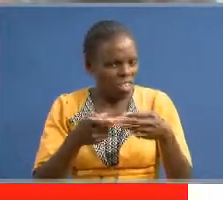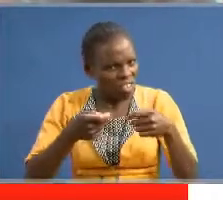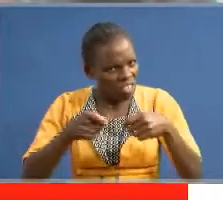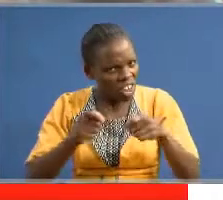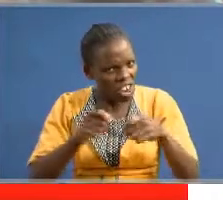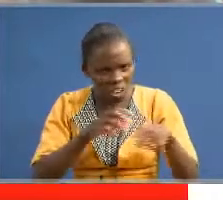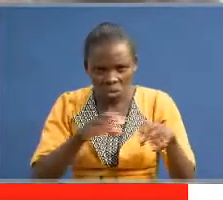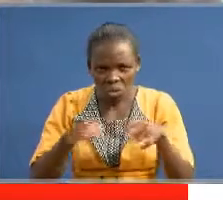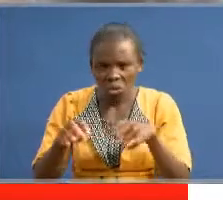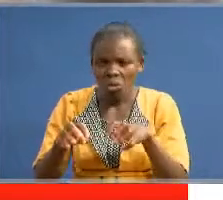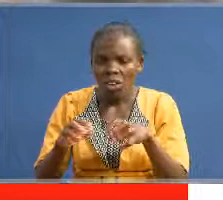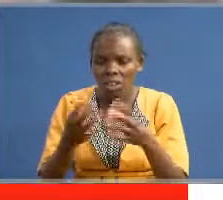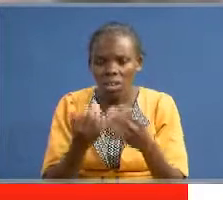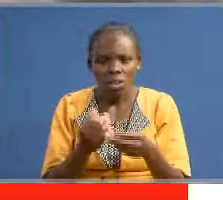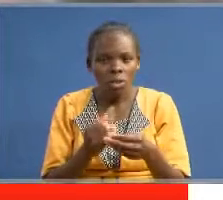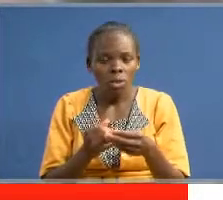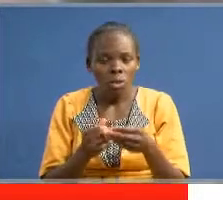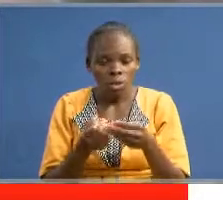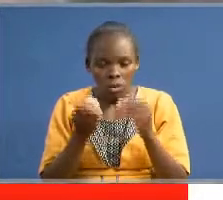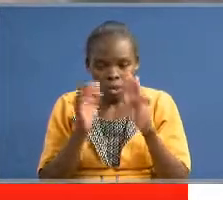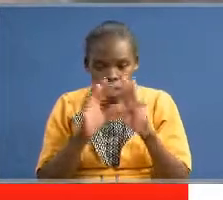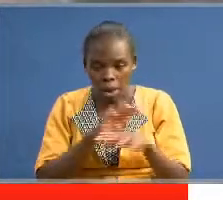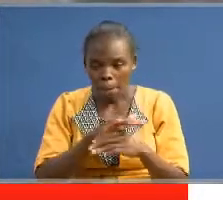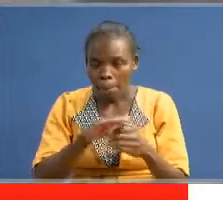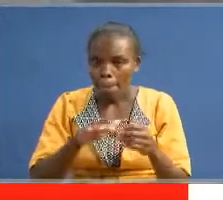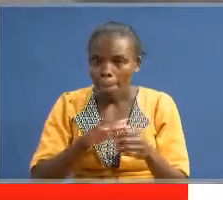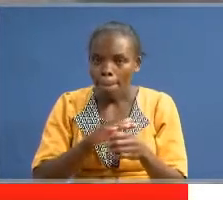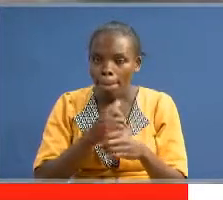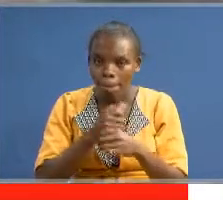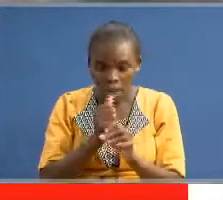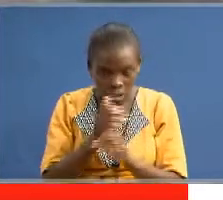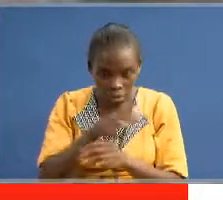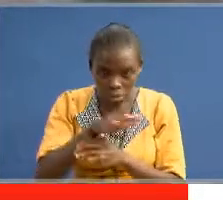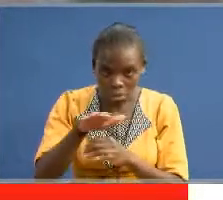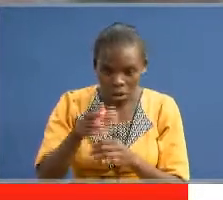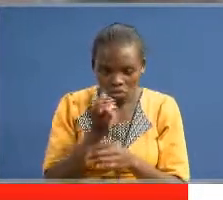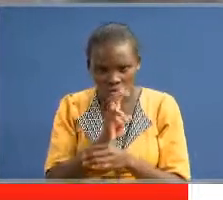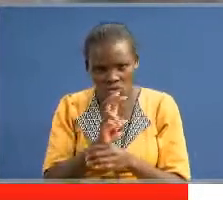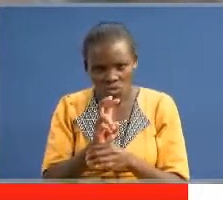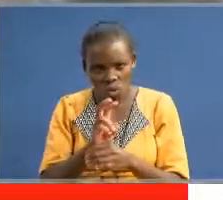do is now clear and make this place look neat.